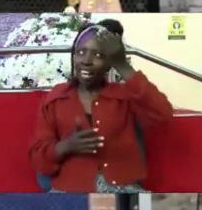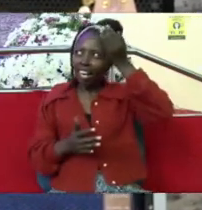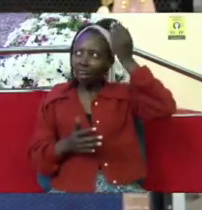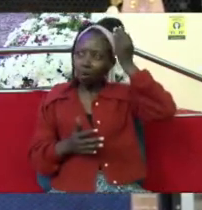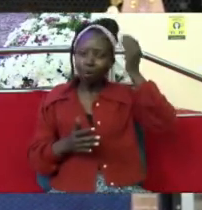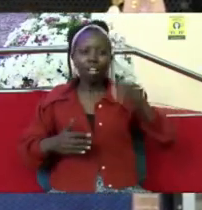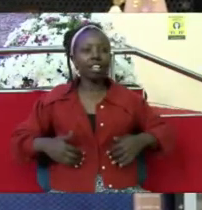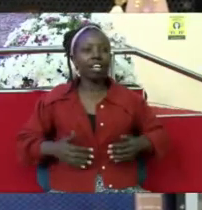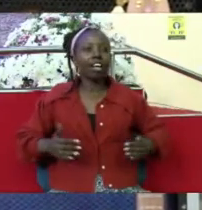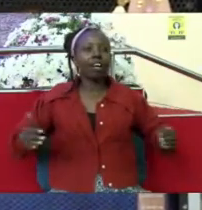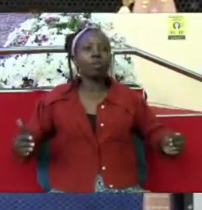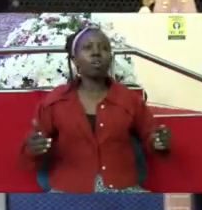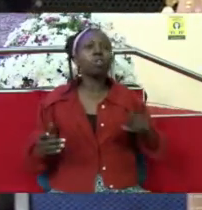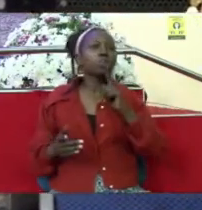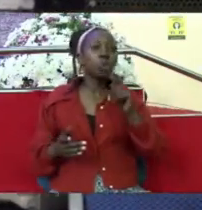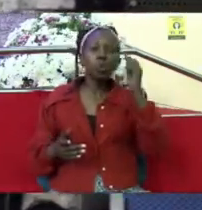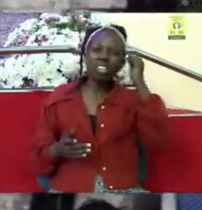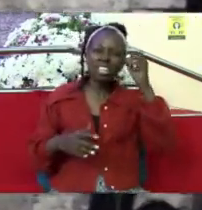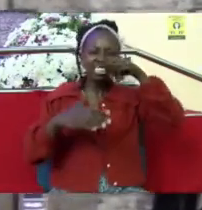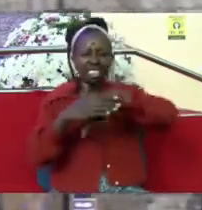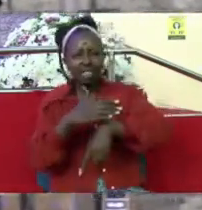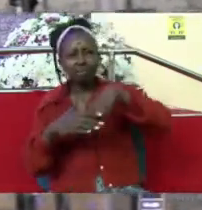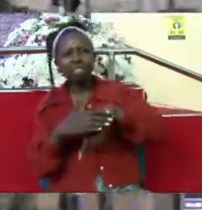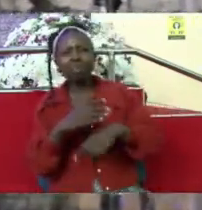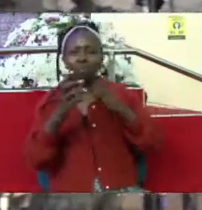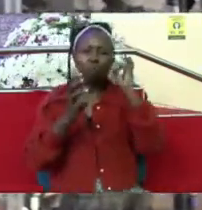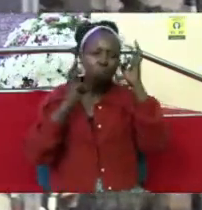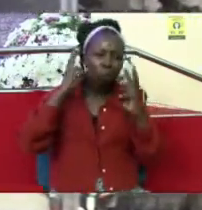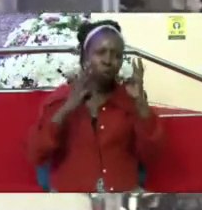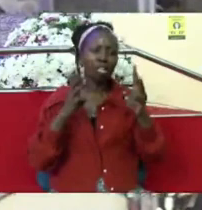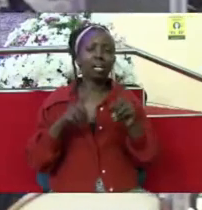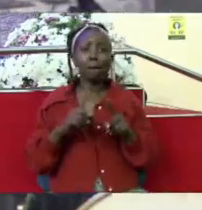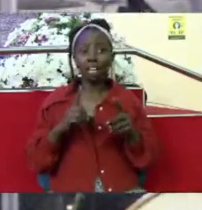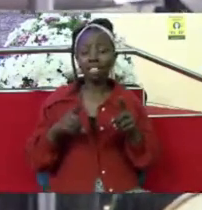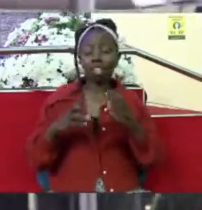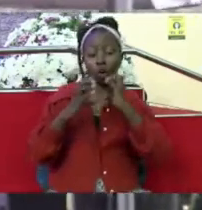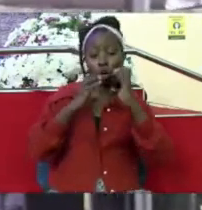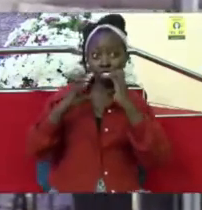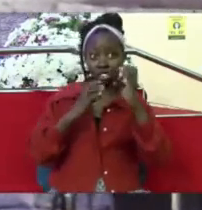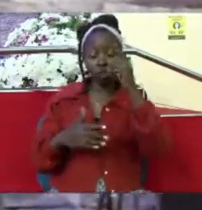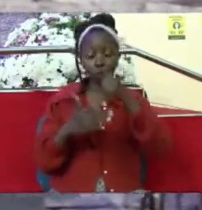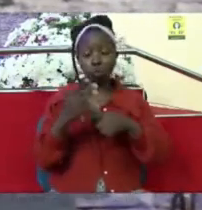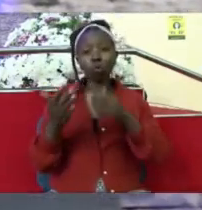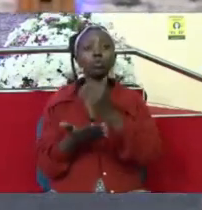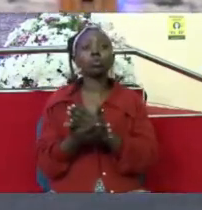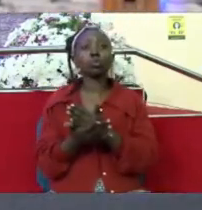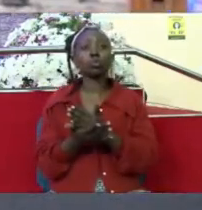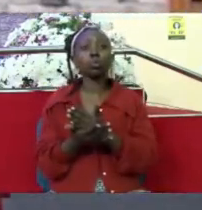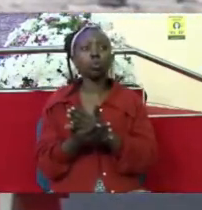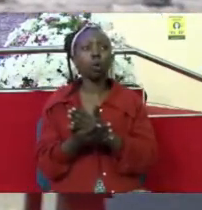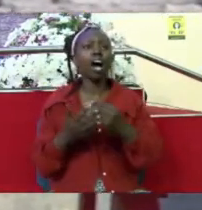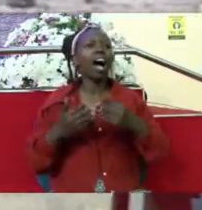kwa depression. That was a conversation. Yeye alikuwa amenizungumzo tu. But in that conversation what is true? Lakini mazungumzo hayo is that there are